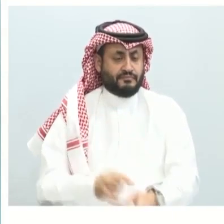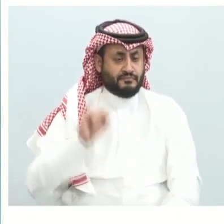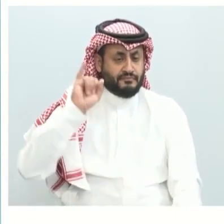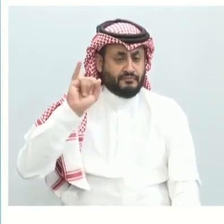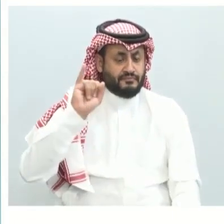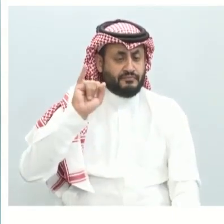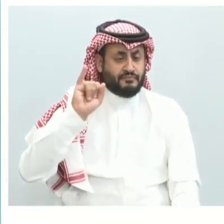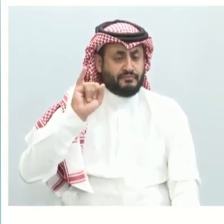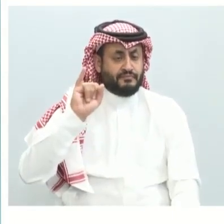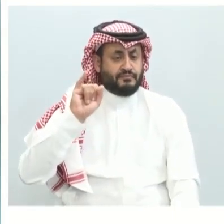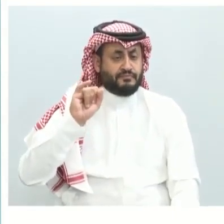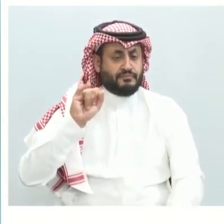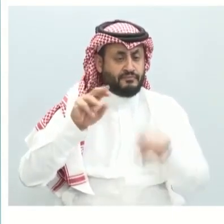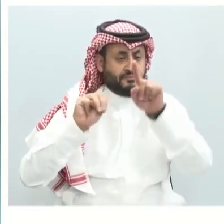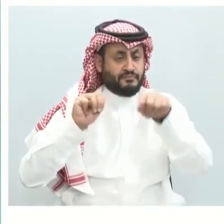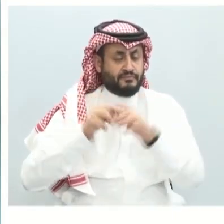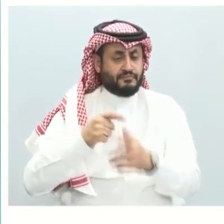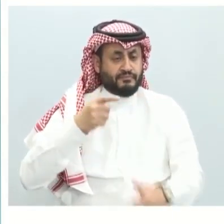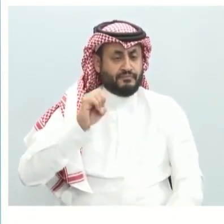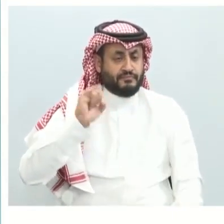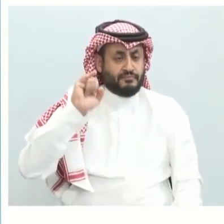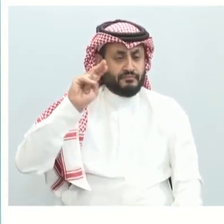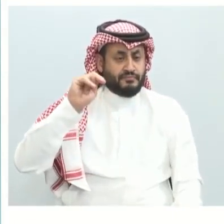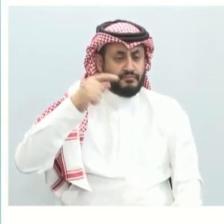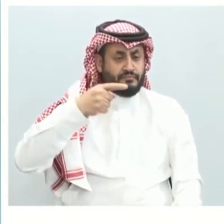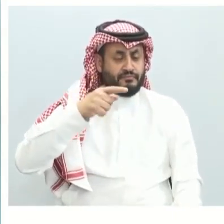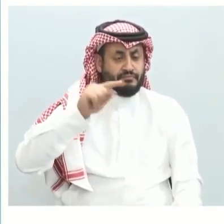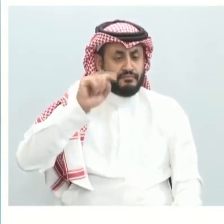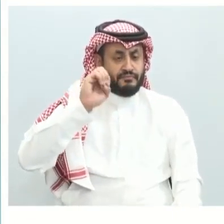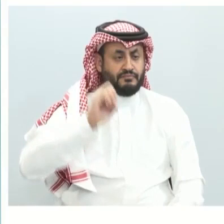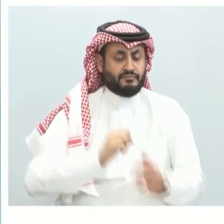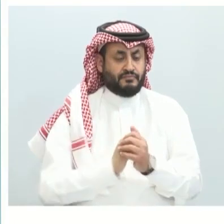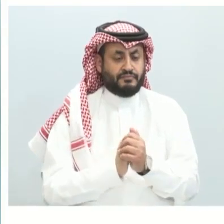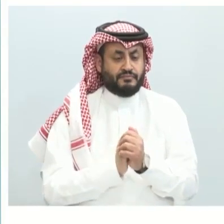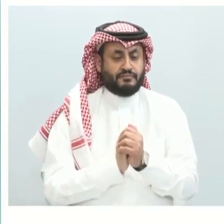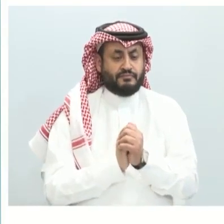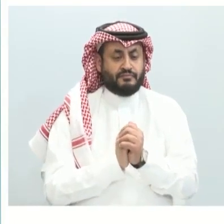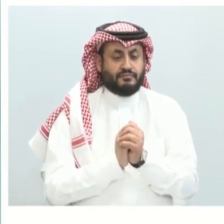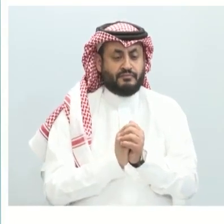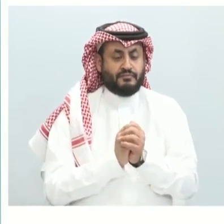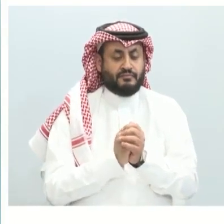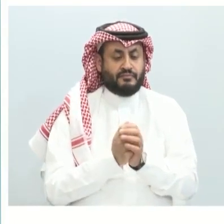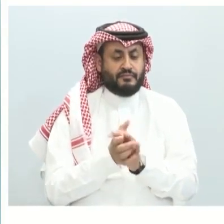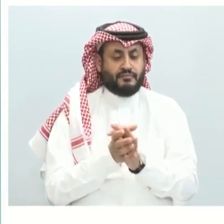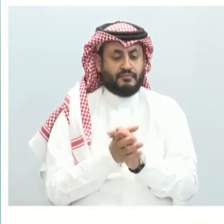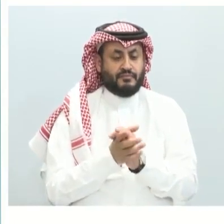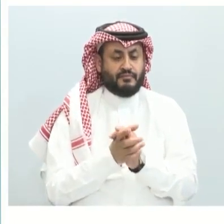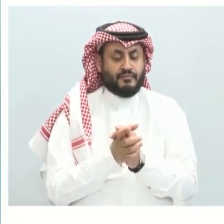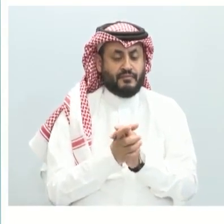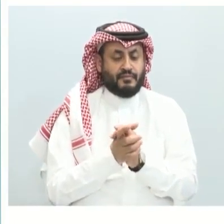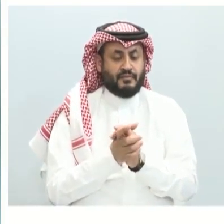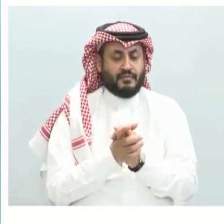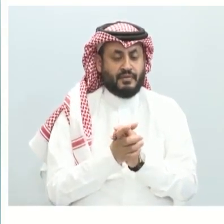to drive. I am going to eat. I am going to shop. So she or